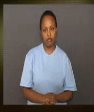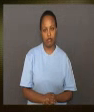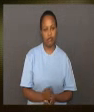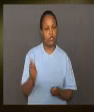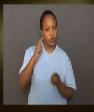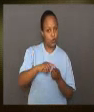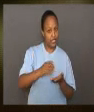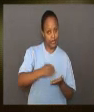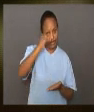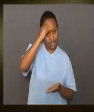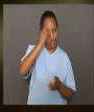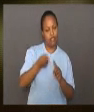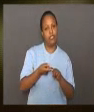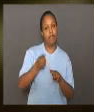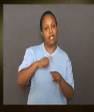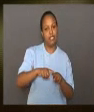Let's get back to our lesson.